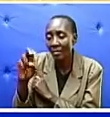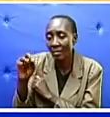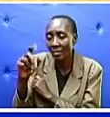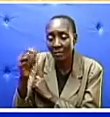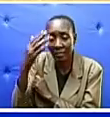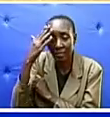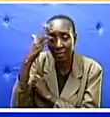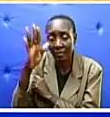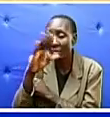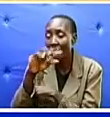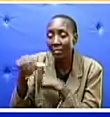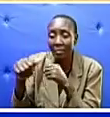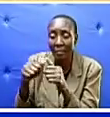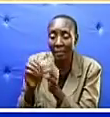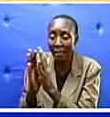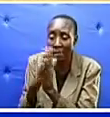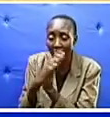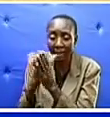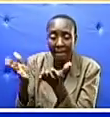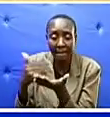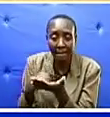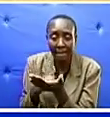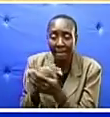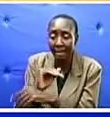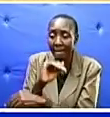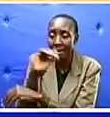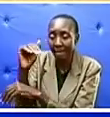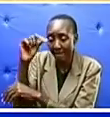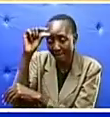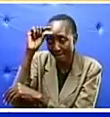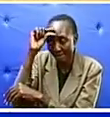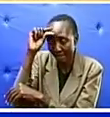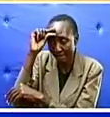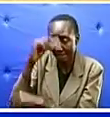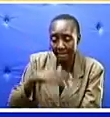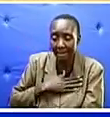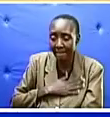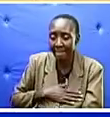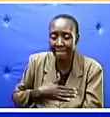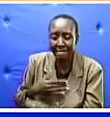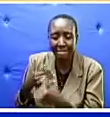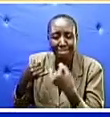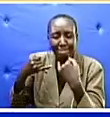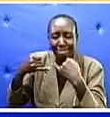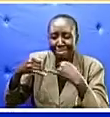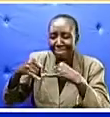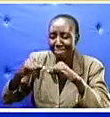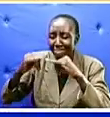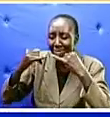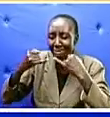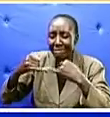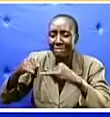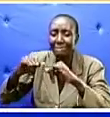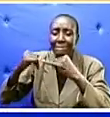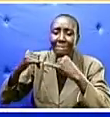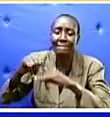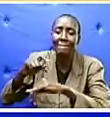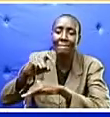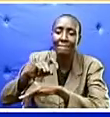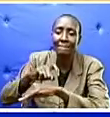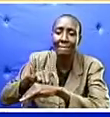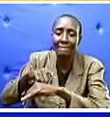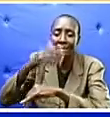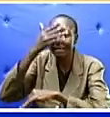anything about this story. So I ask the government to come out, try their best, because at the moment they forget about